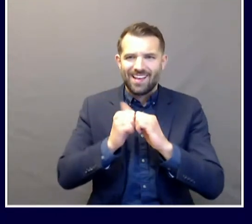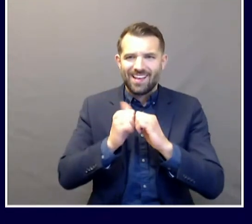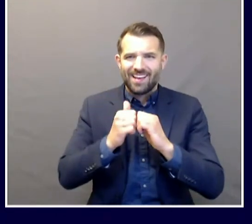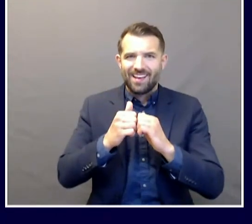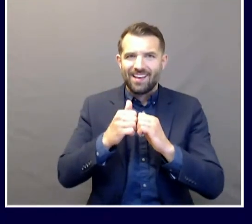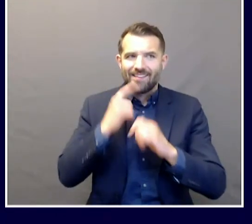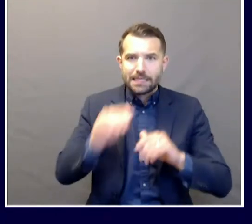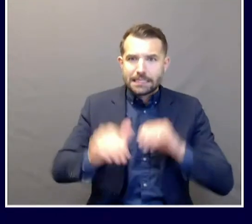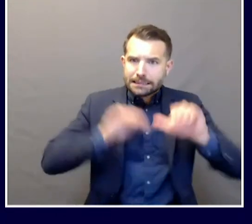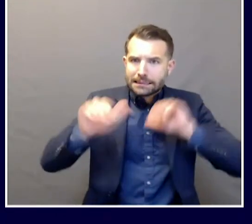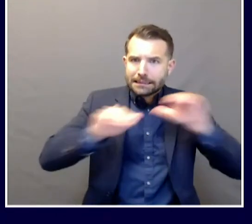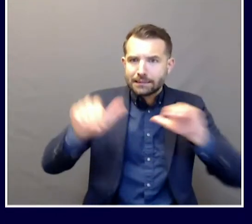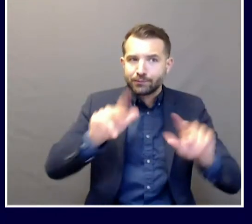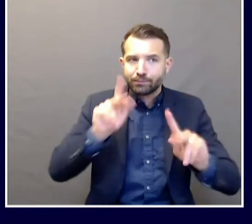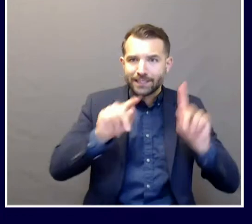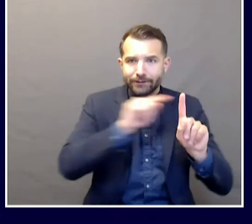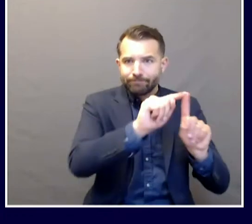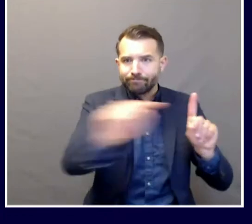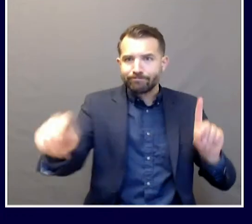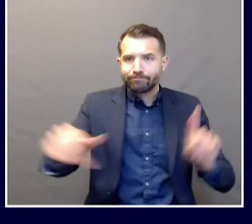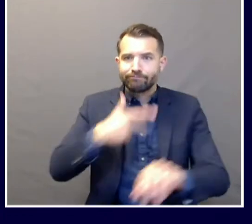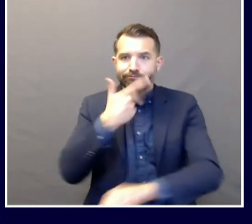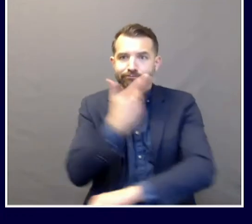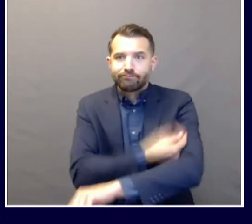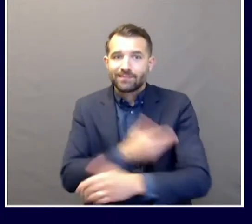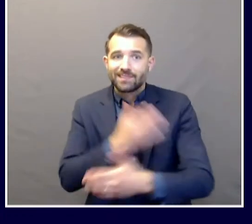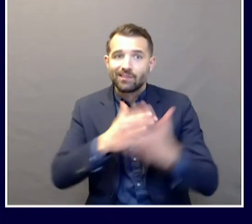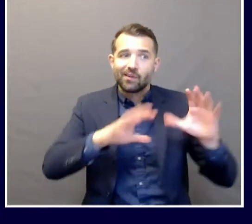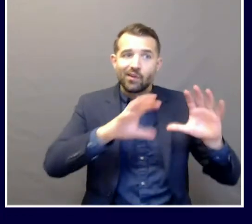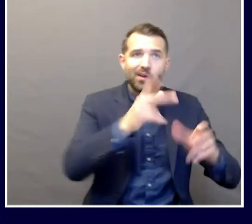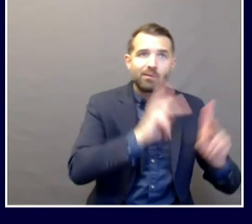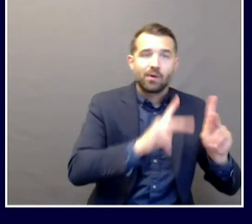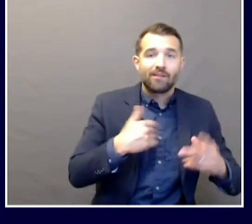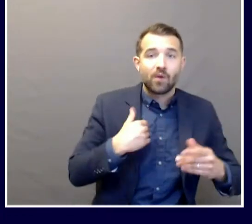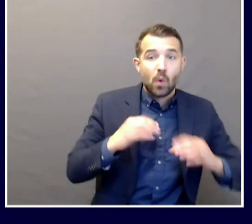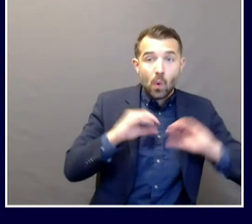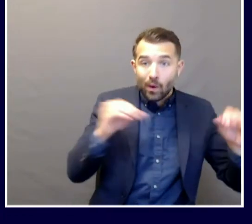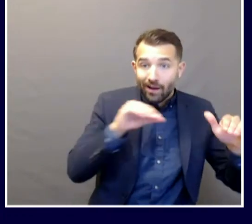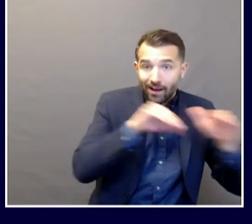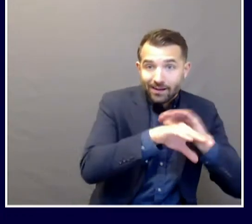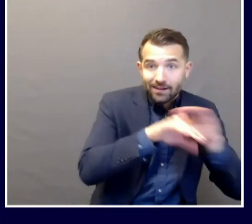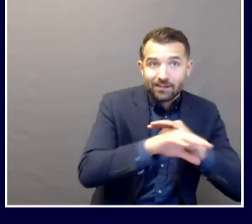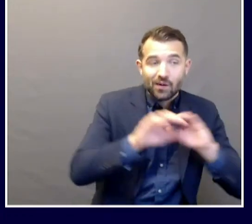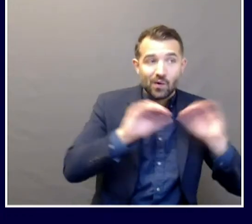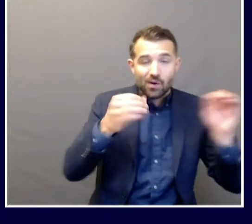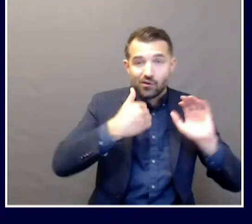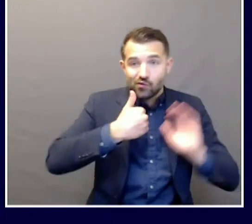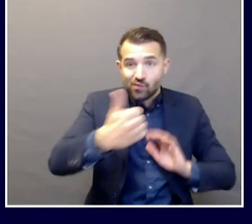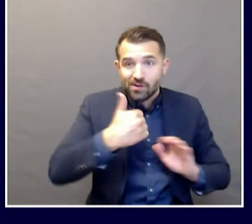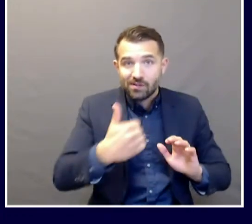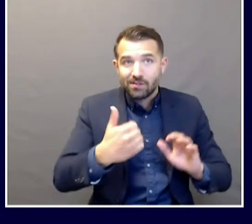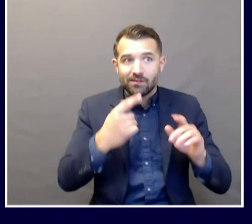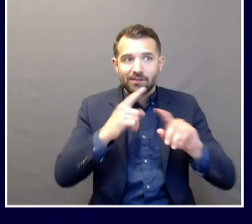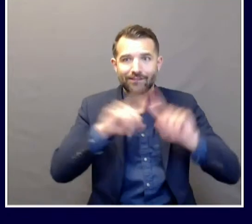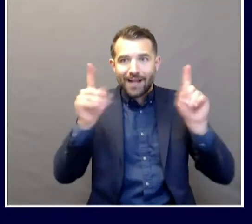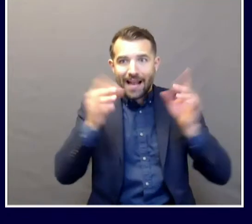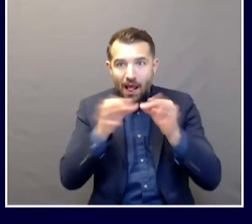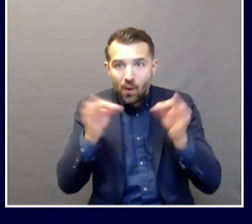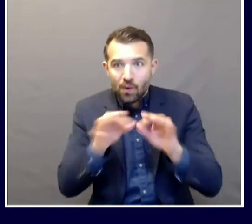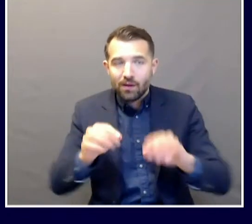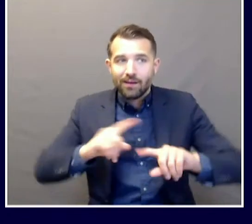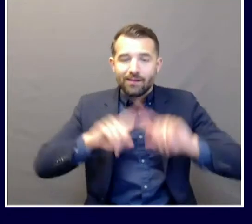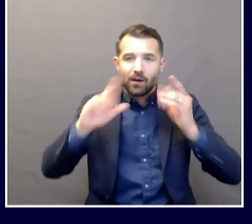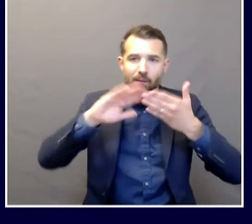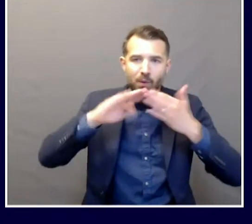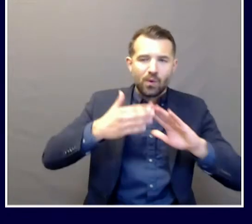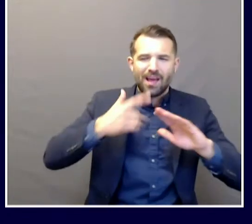groups. What we've tried to do is create an approach that relies on three main factors. Number one are the proactive